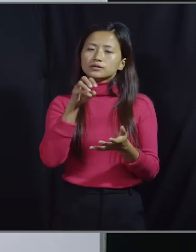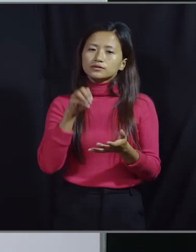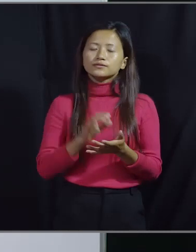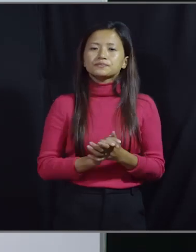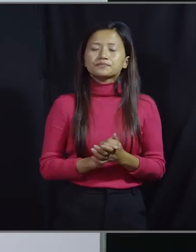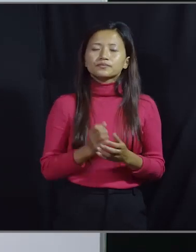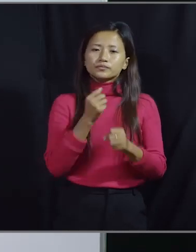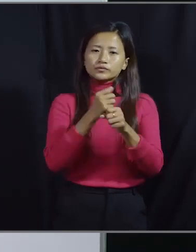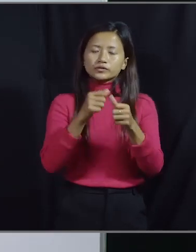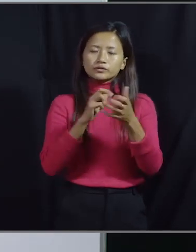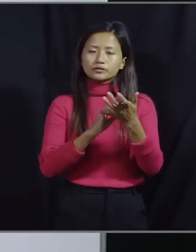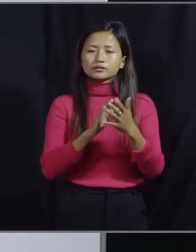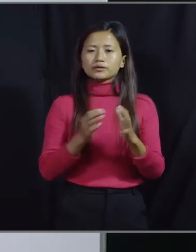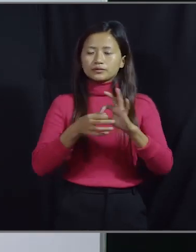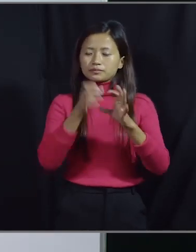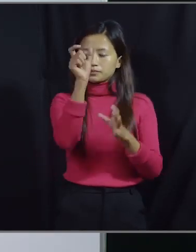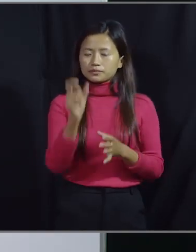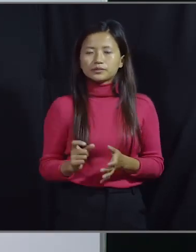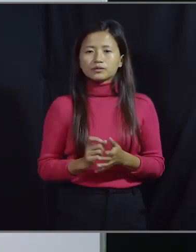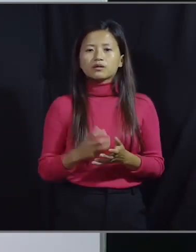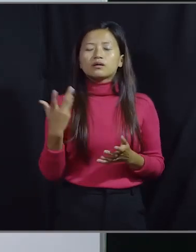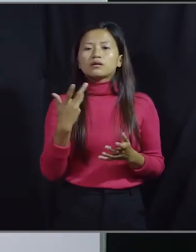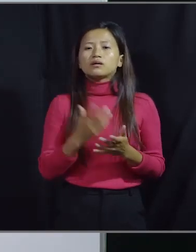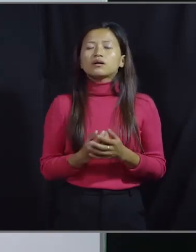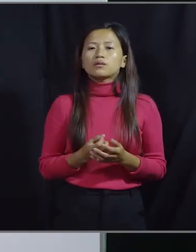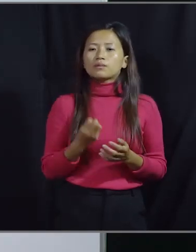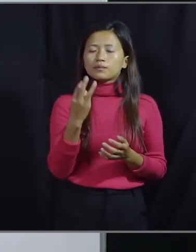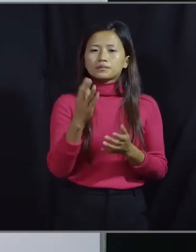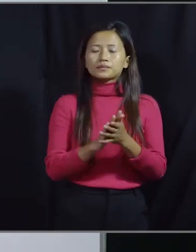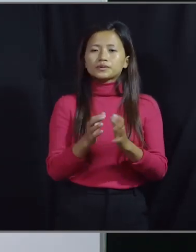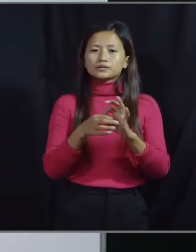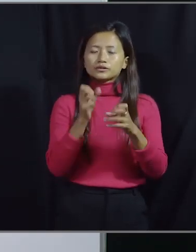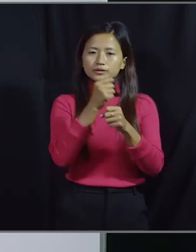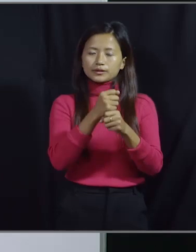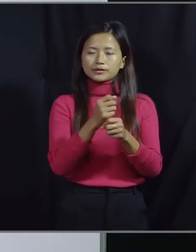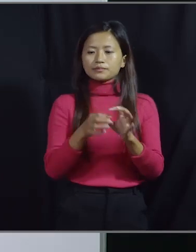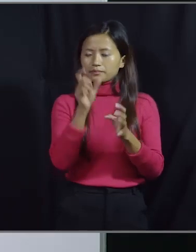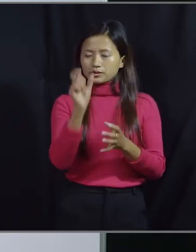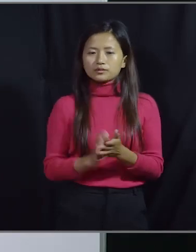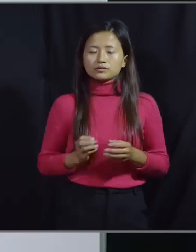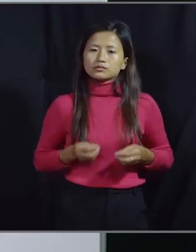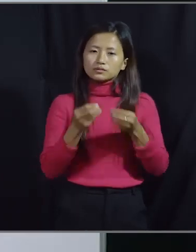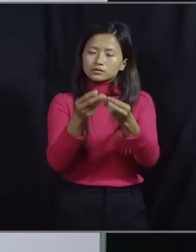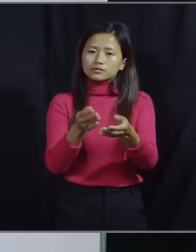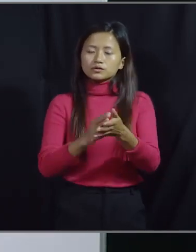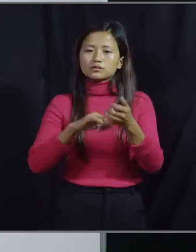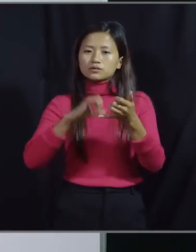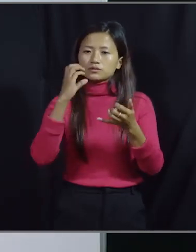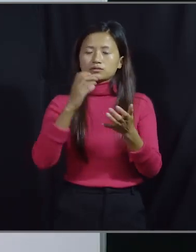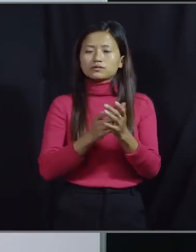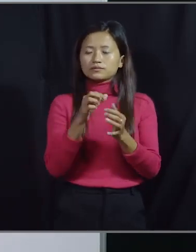the gaining partner, and also how much this gaining partner has to give to the sacrificing partner. That you should